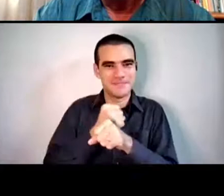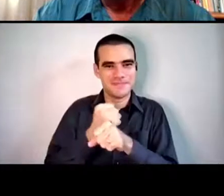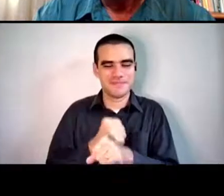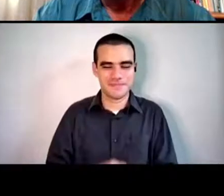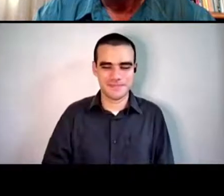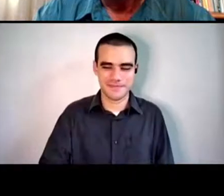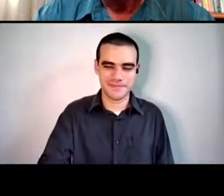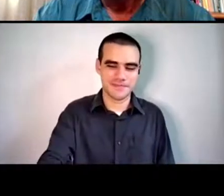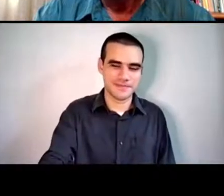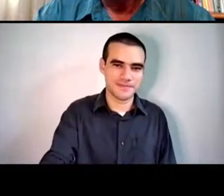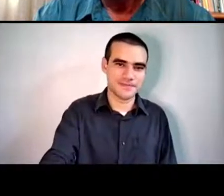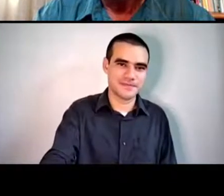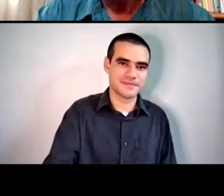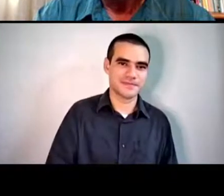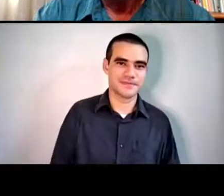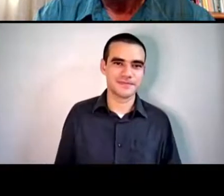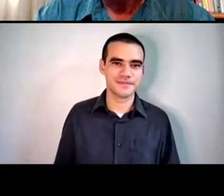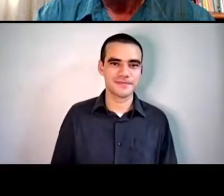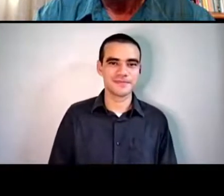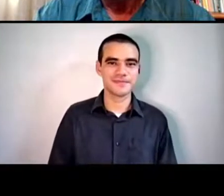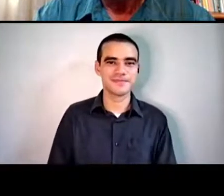through the years.